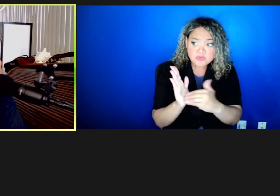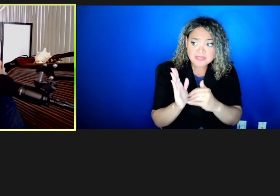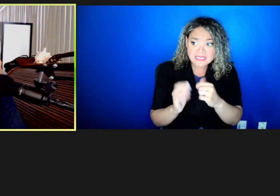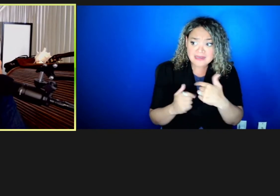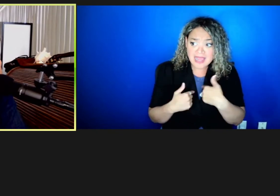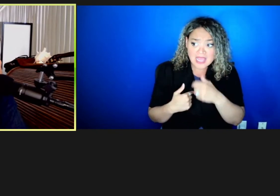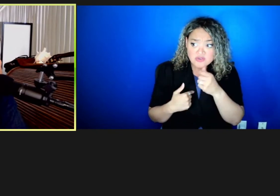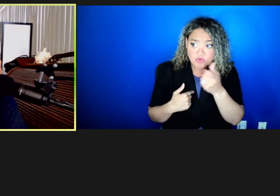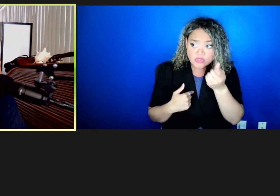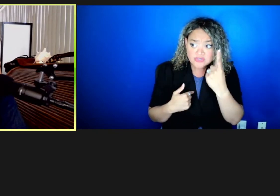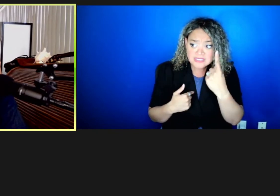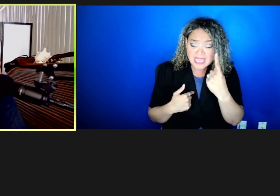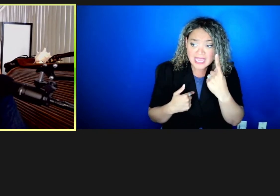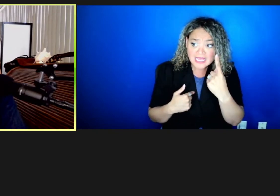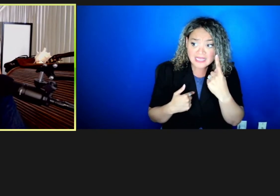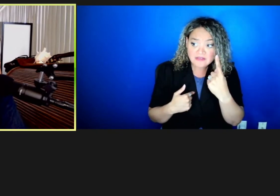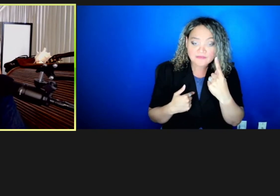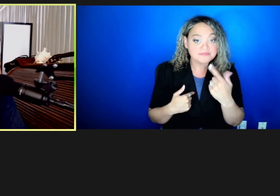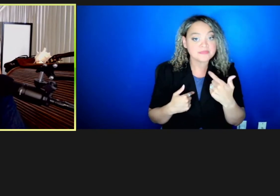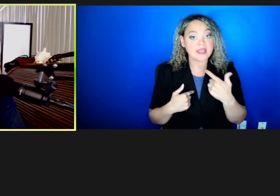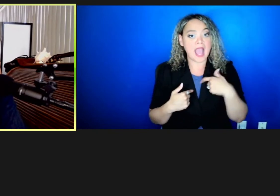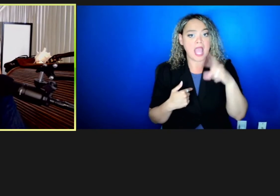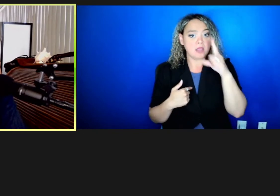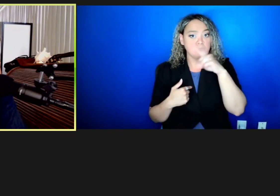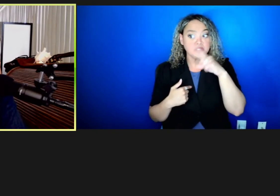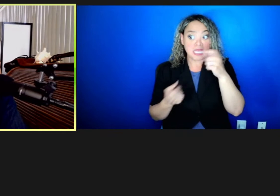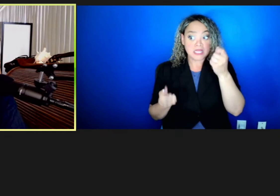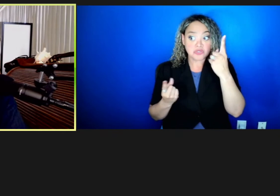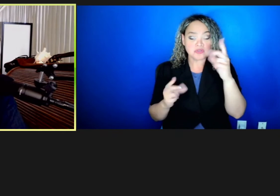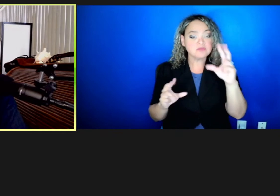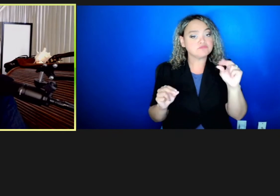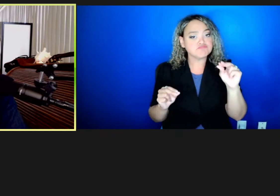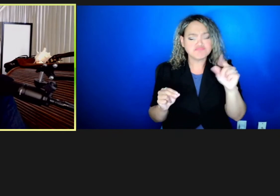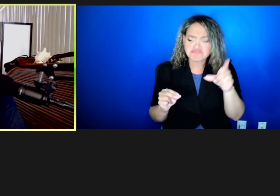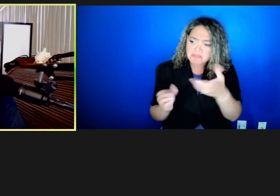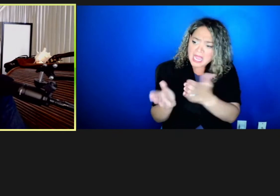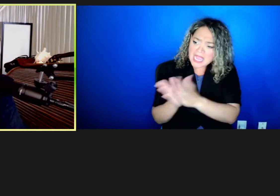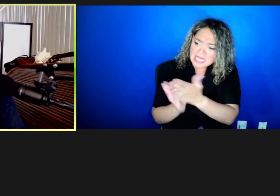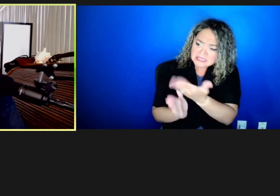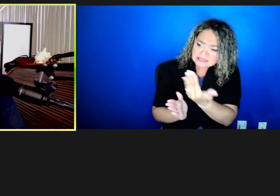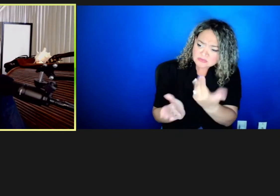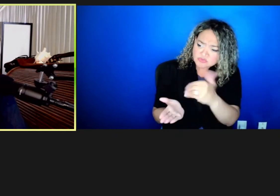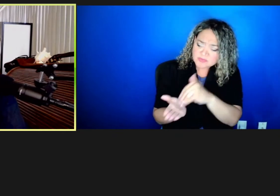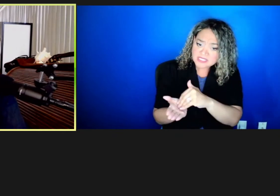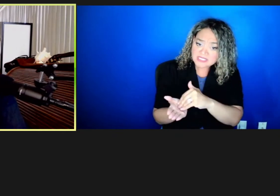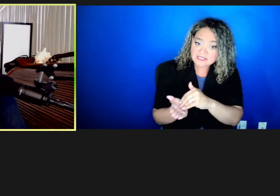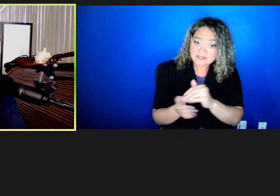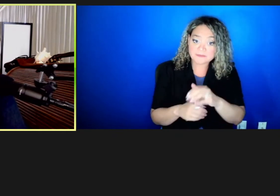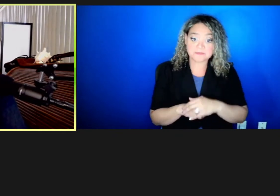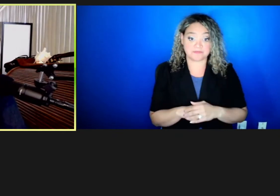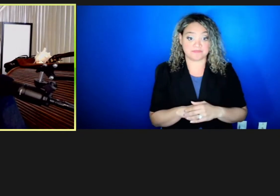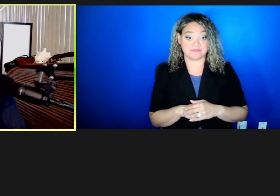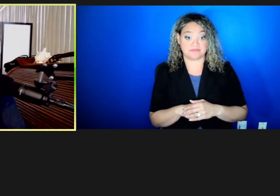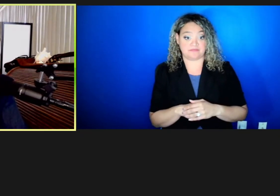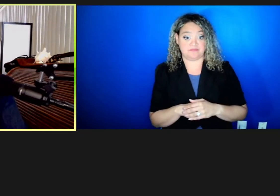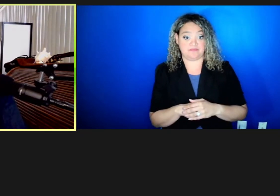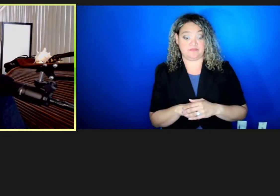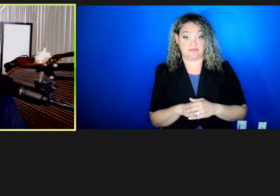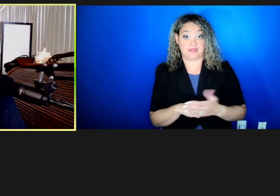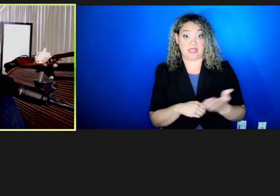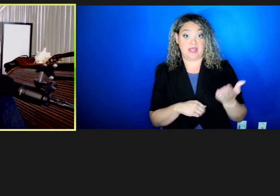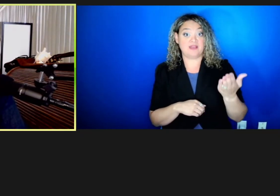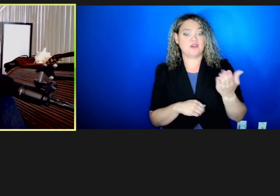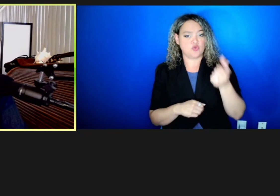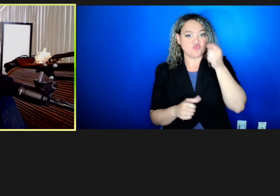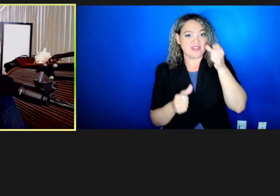understand, rather than pretending I did. 4 years before, I decided that I would never